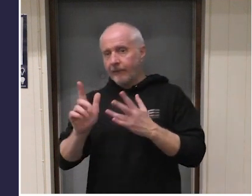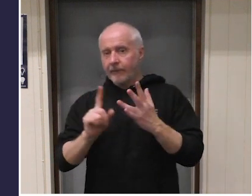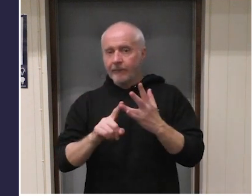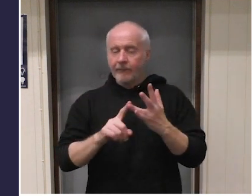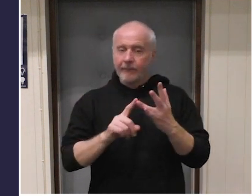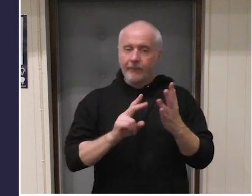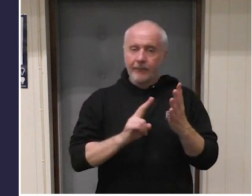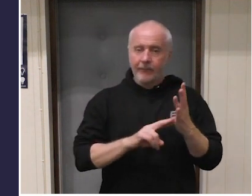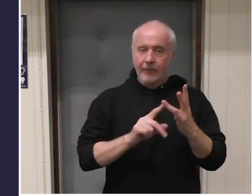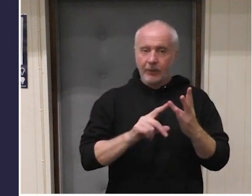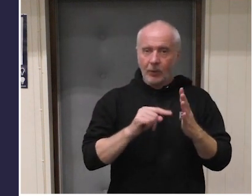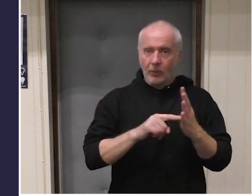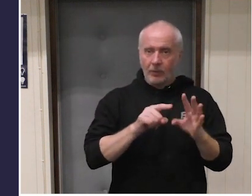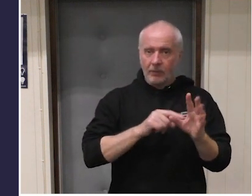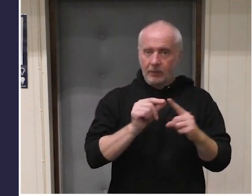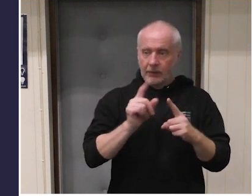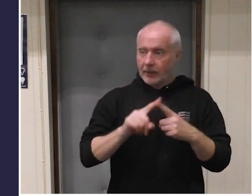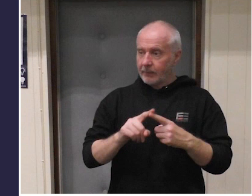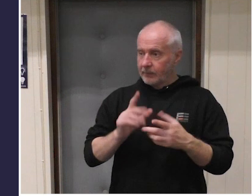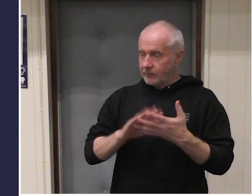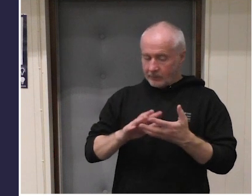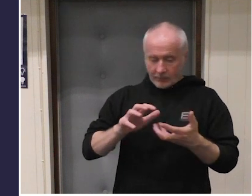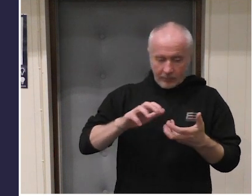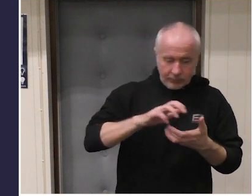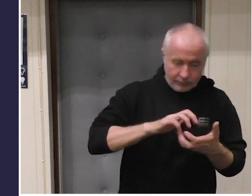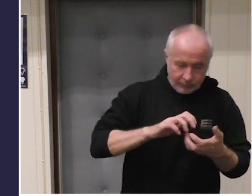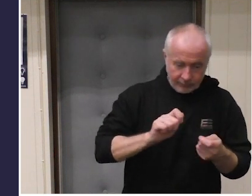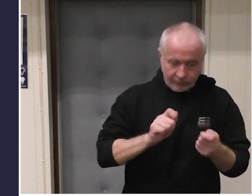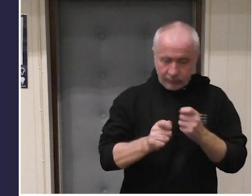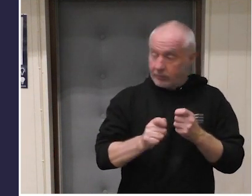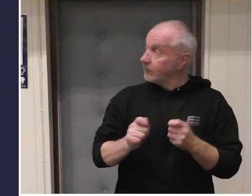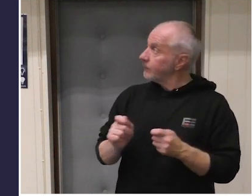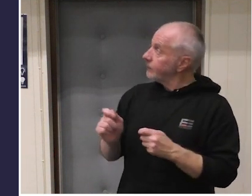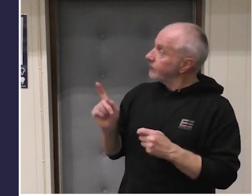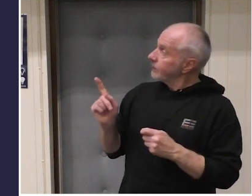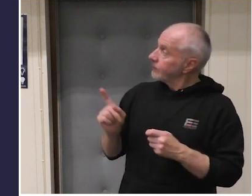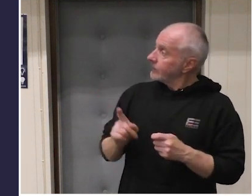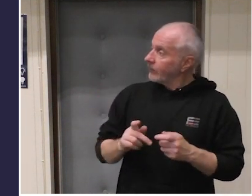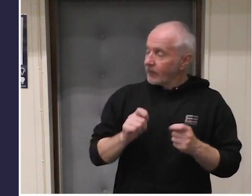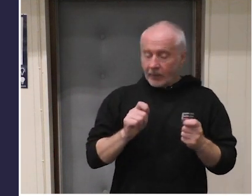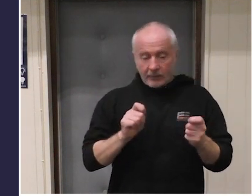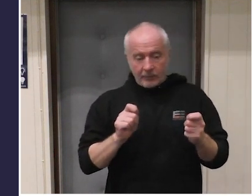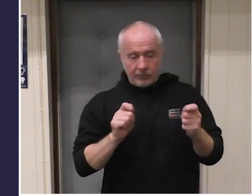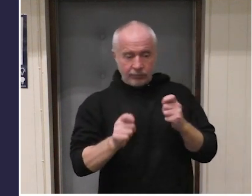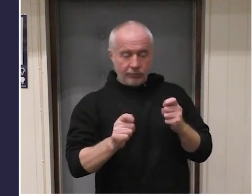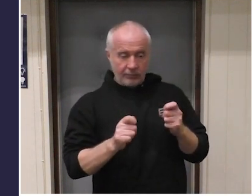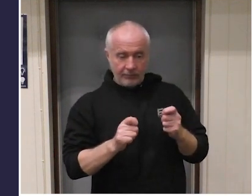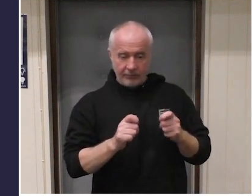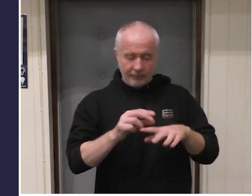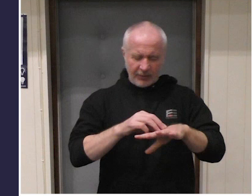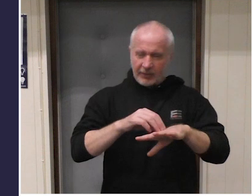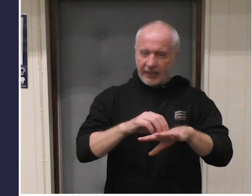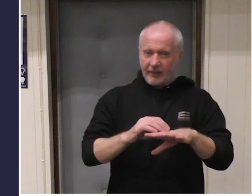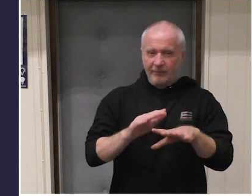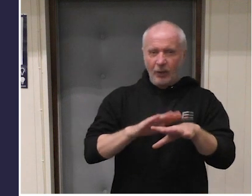And say there's a mutation there, and it turns to a T. and then it changes the colour of the skin. It could change some